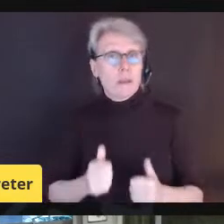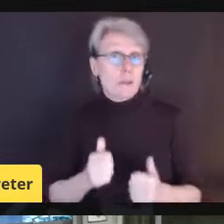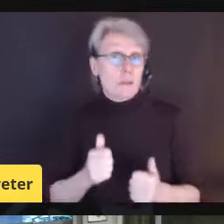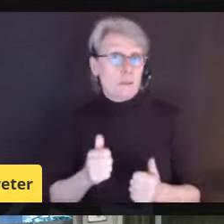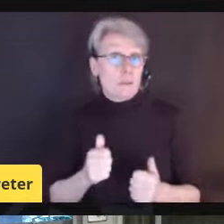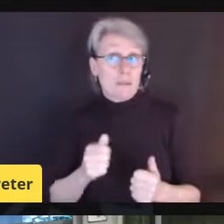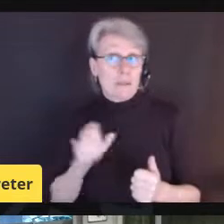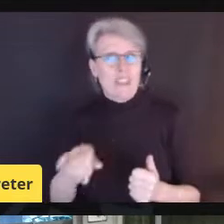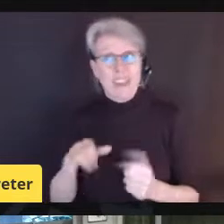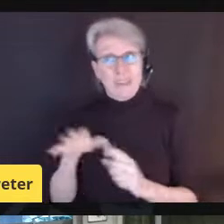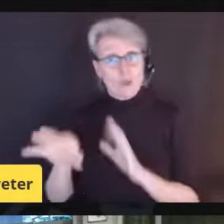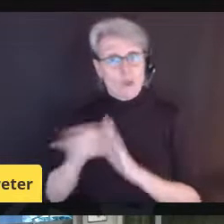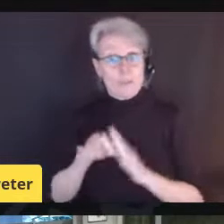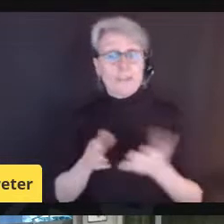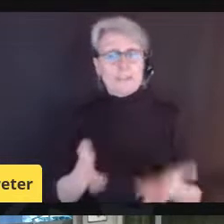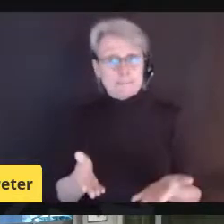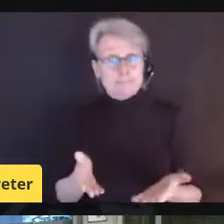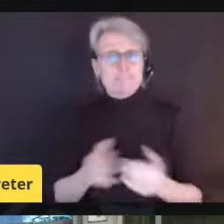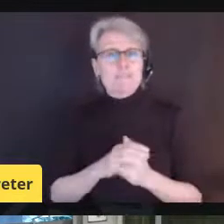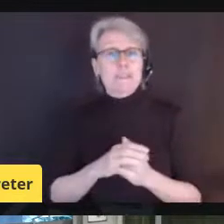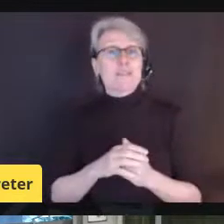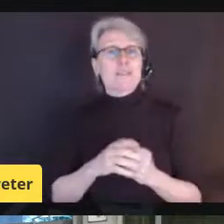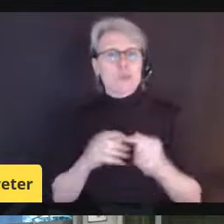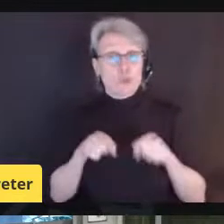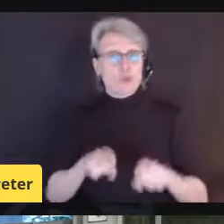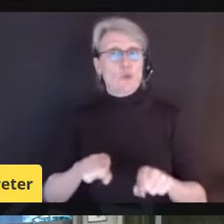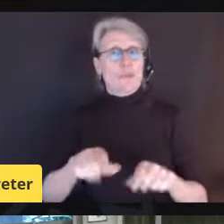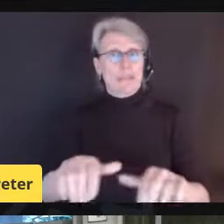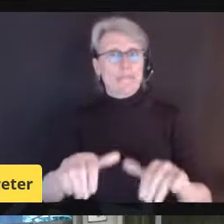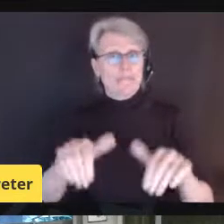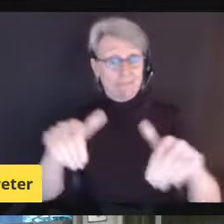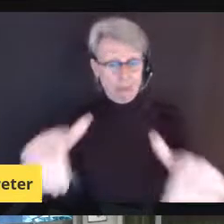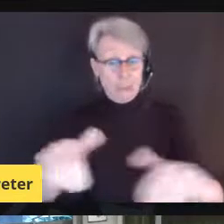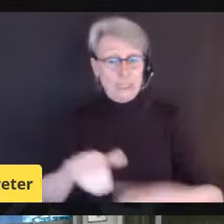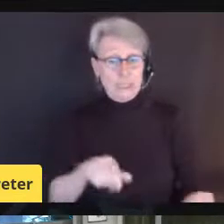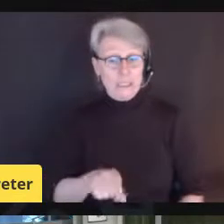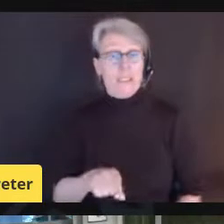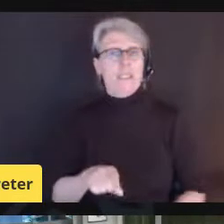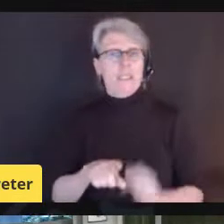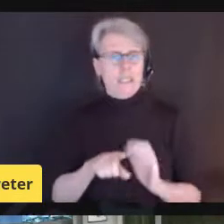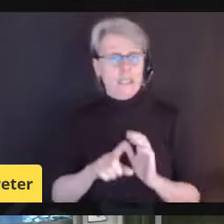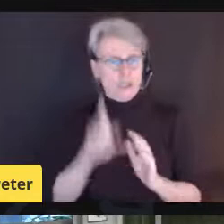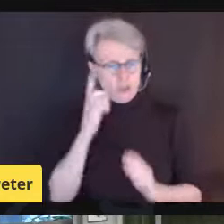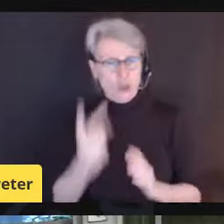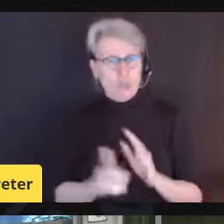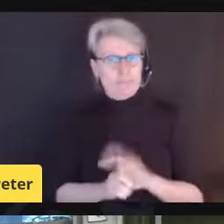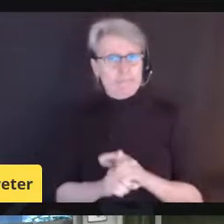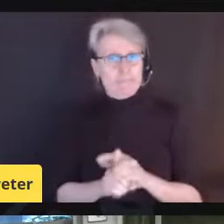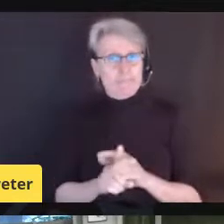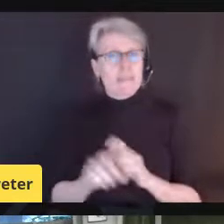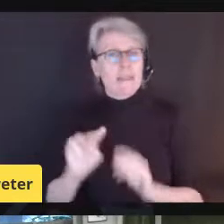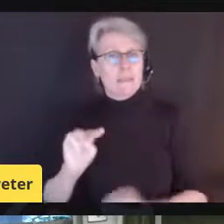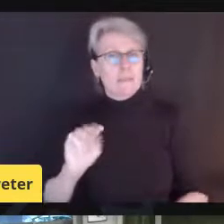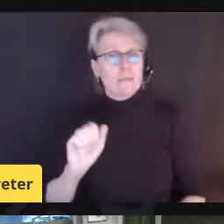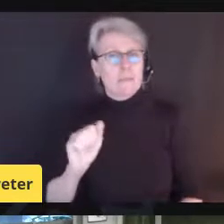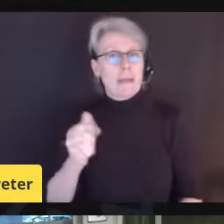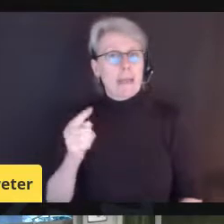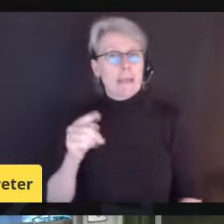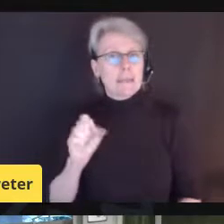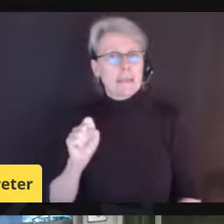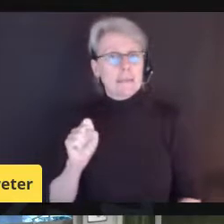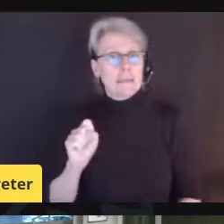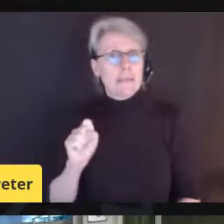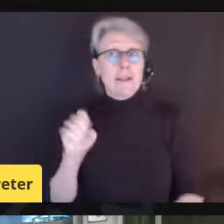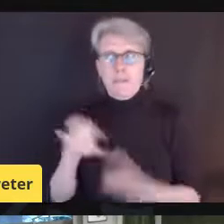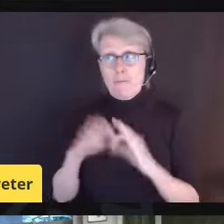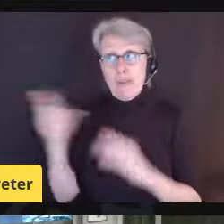happen. And so I had to remove some maggots during a time where a family was spending time with their loved one, because of course I